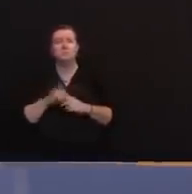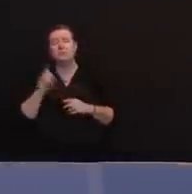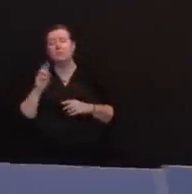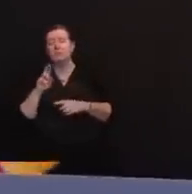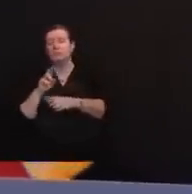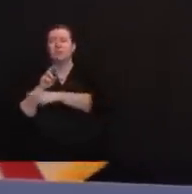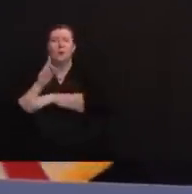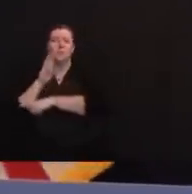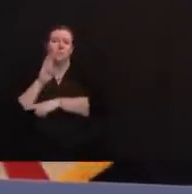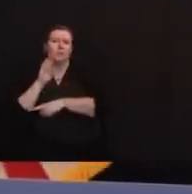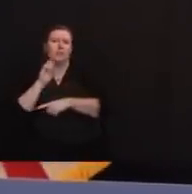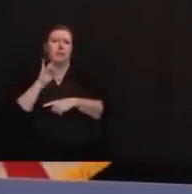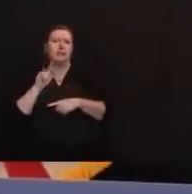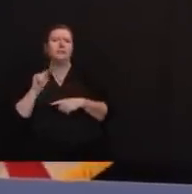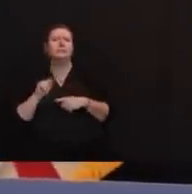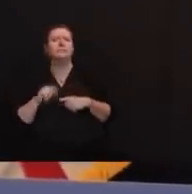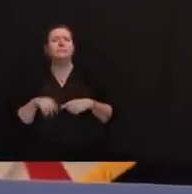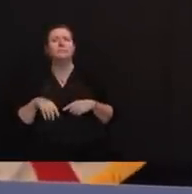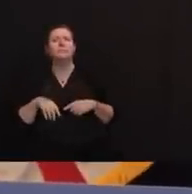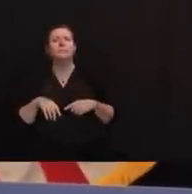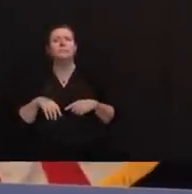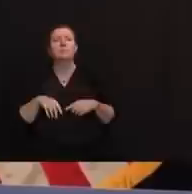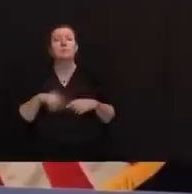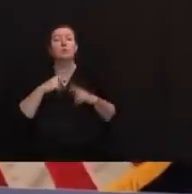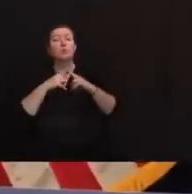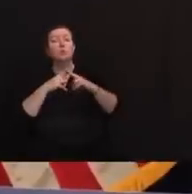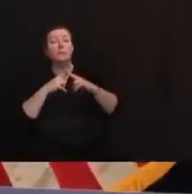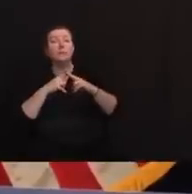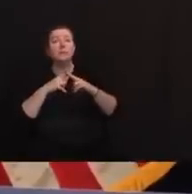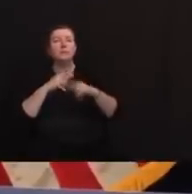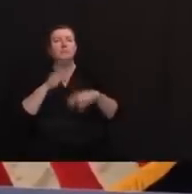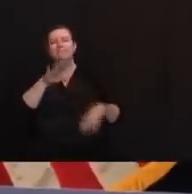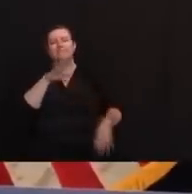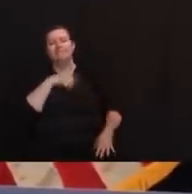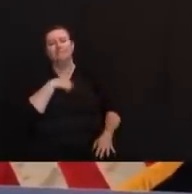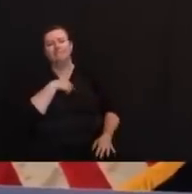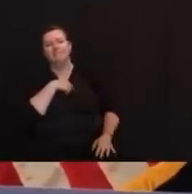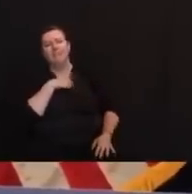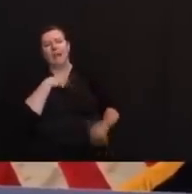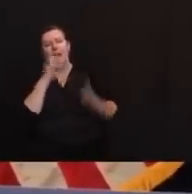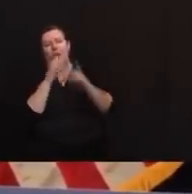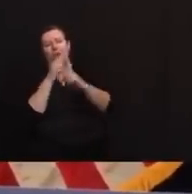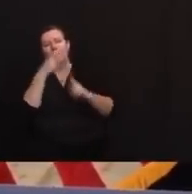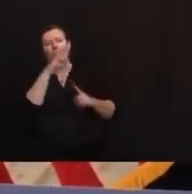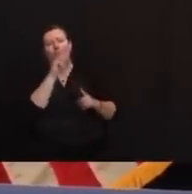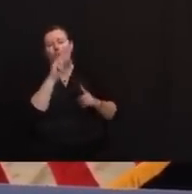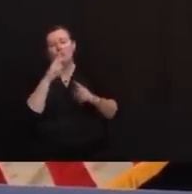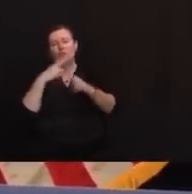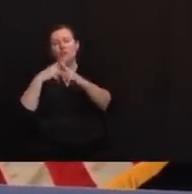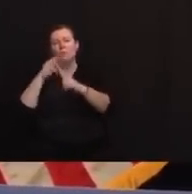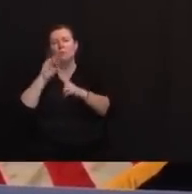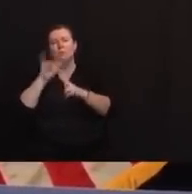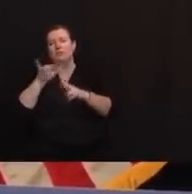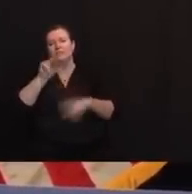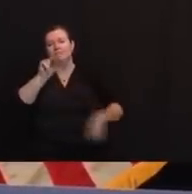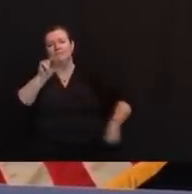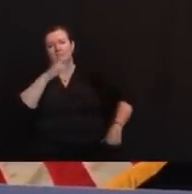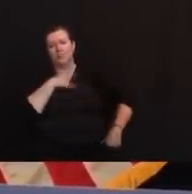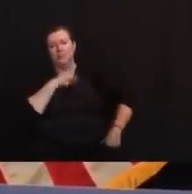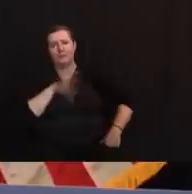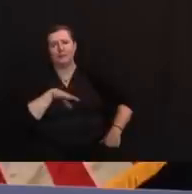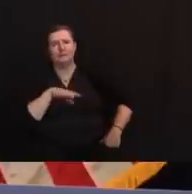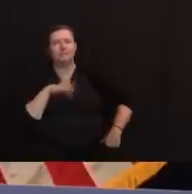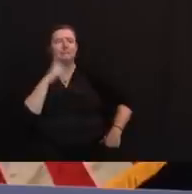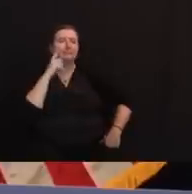know, I personally don't like the term herd immunity. It has too much of a connotation that I don't accept. I like the